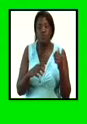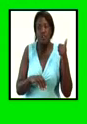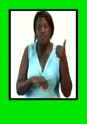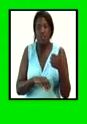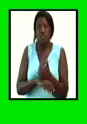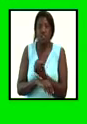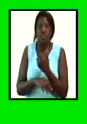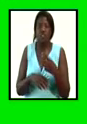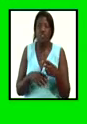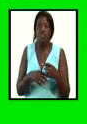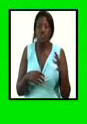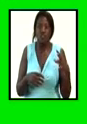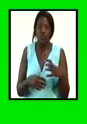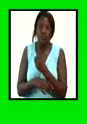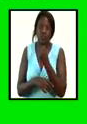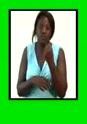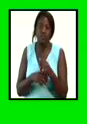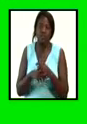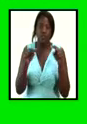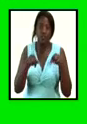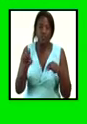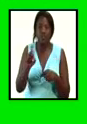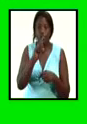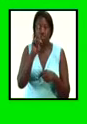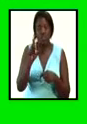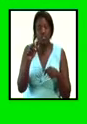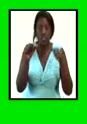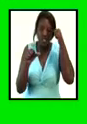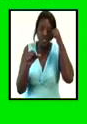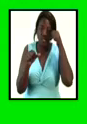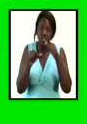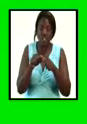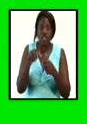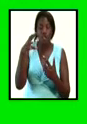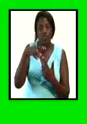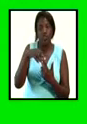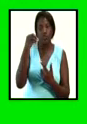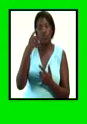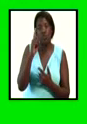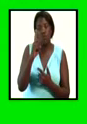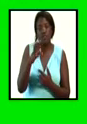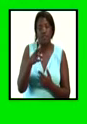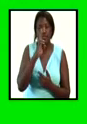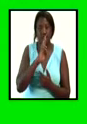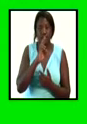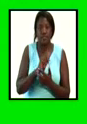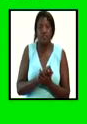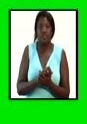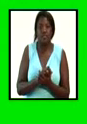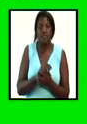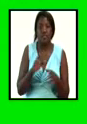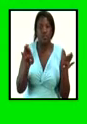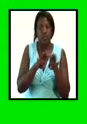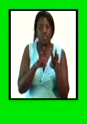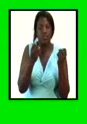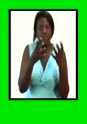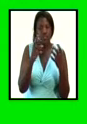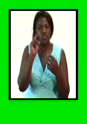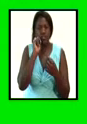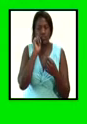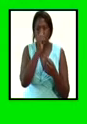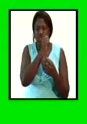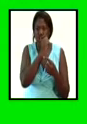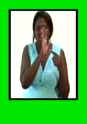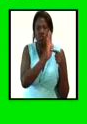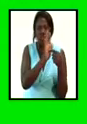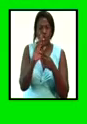lucky winner of our prize. Here's the question. Remember, choose only one answer. The plural form of a noun indicates